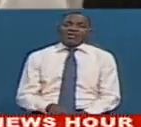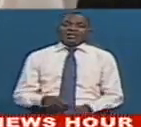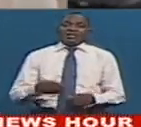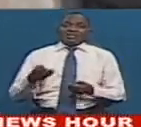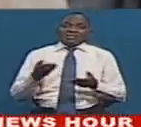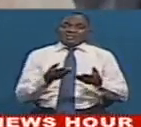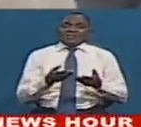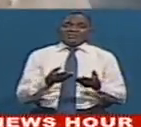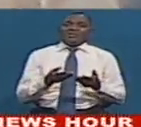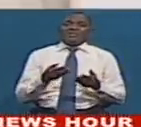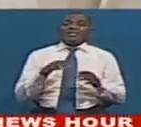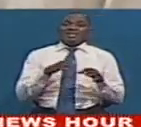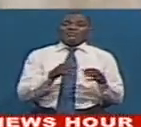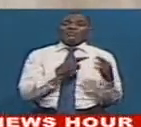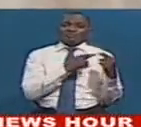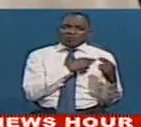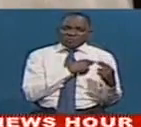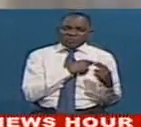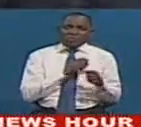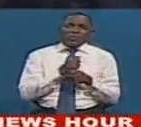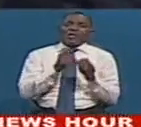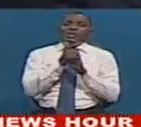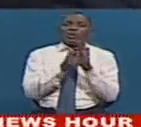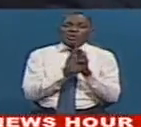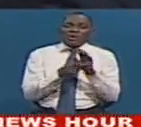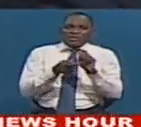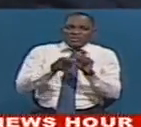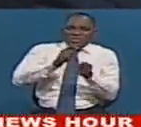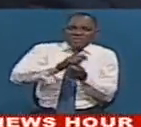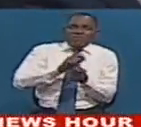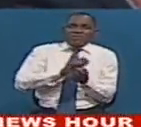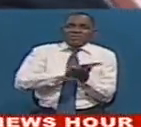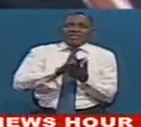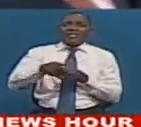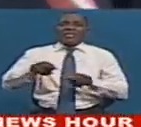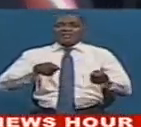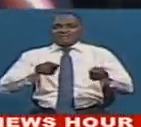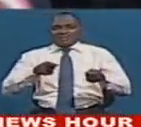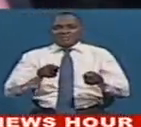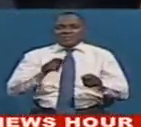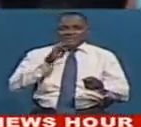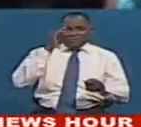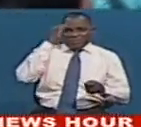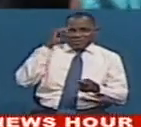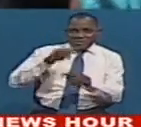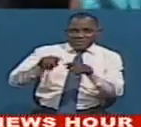Service Council is responsible for making rules, regulations, and amendments for the smooth administration of the ministries.